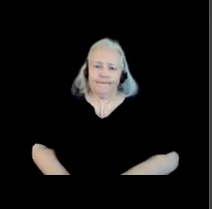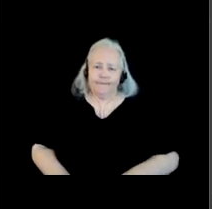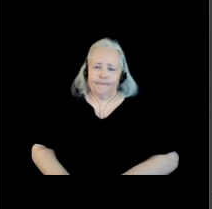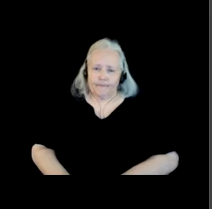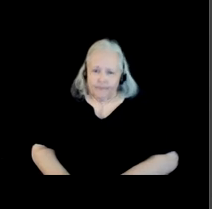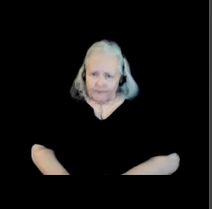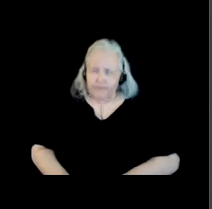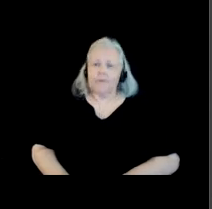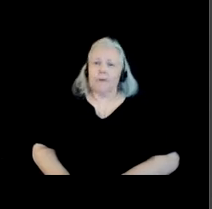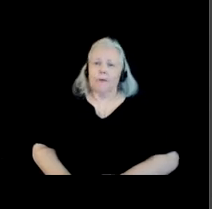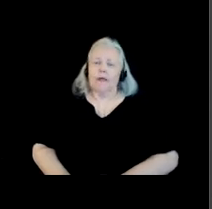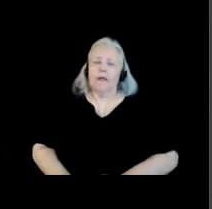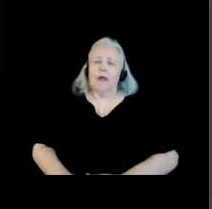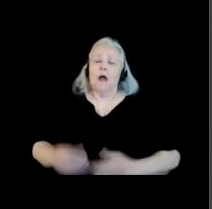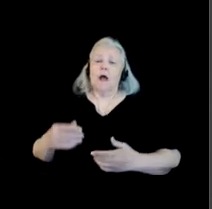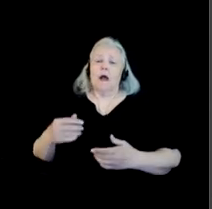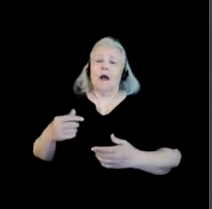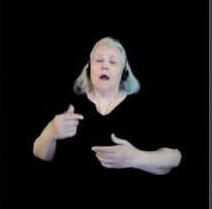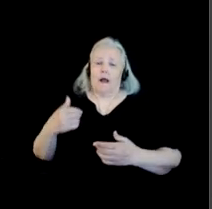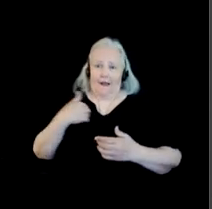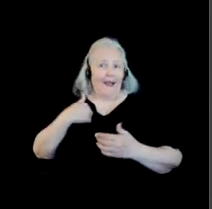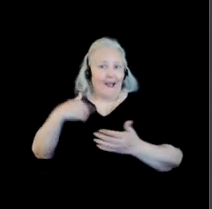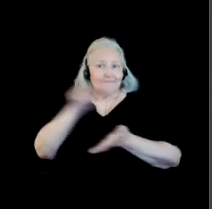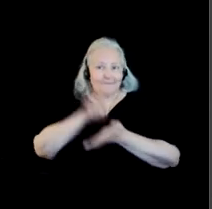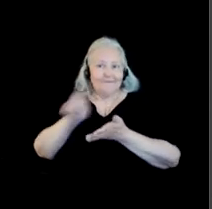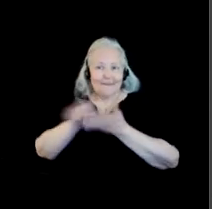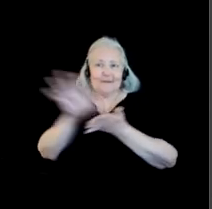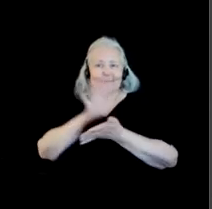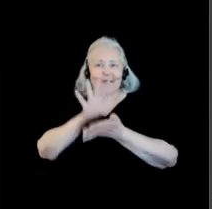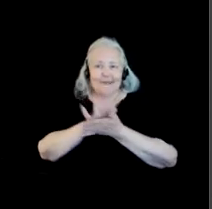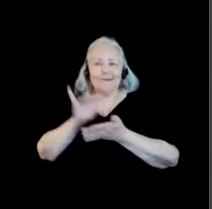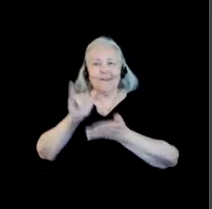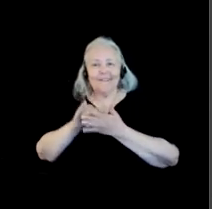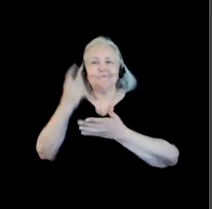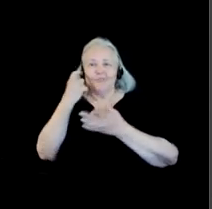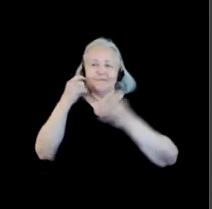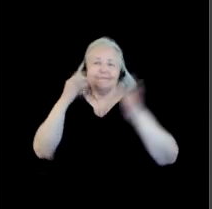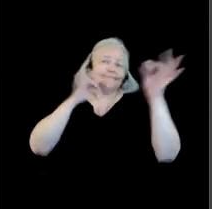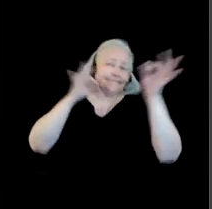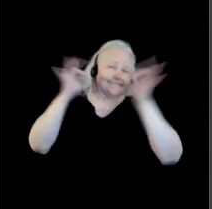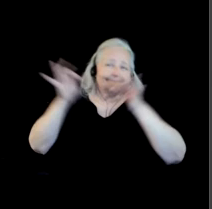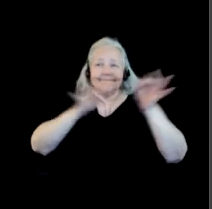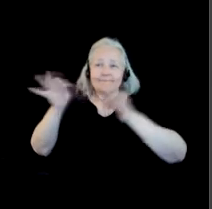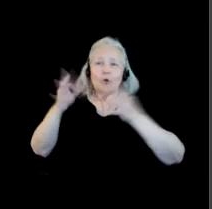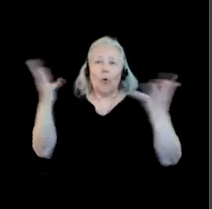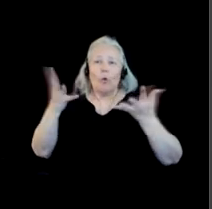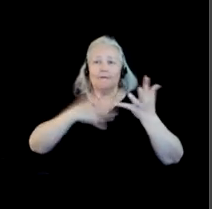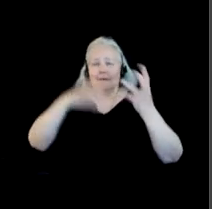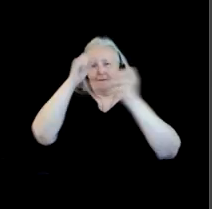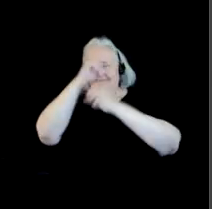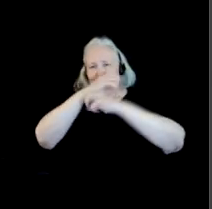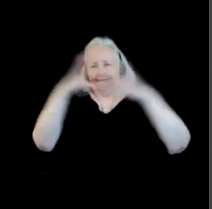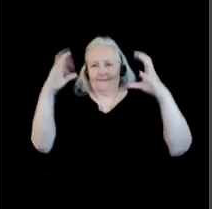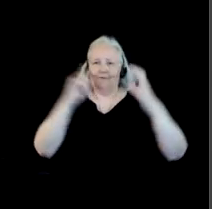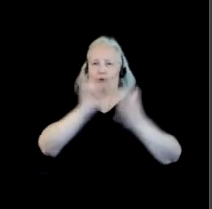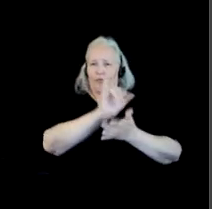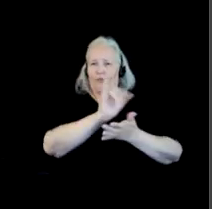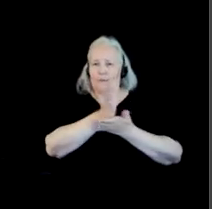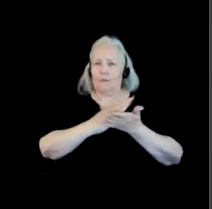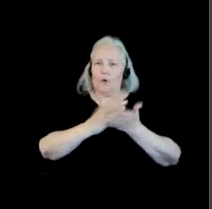So I have a paper that has laid out my vision for the section in terms